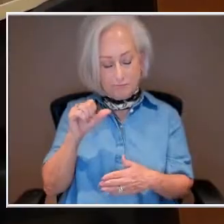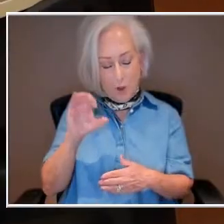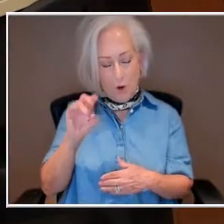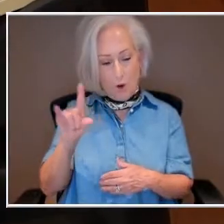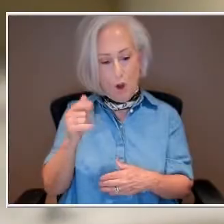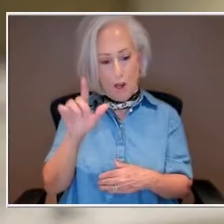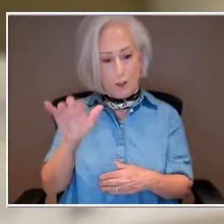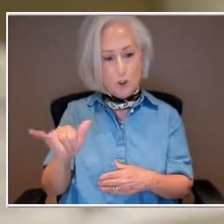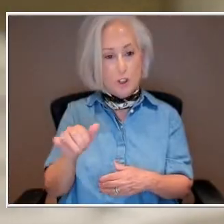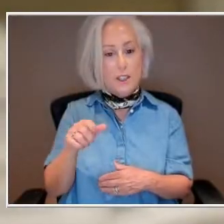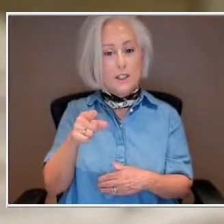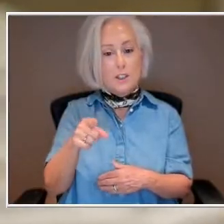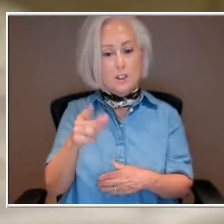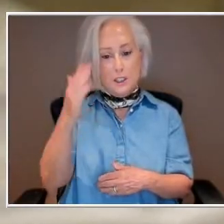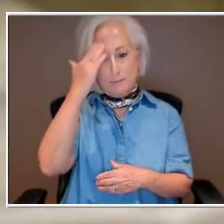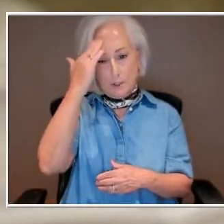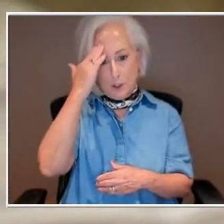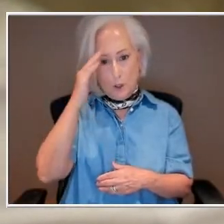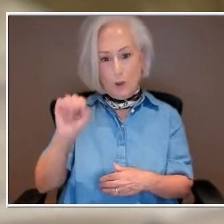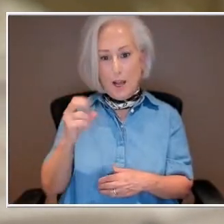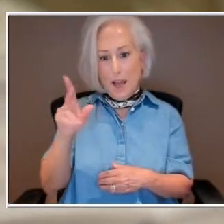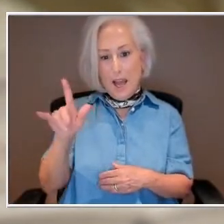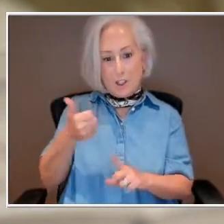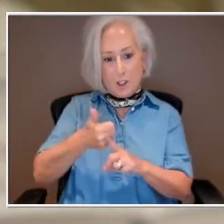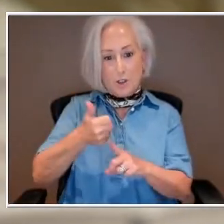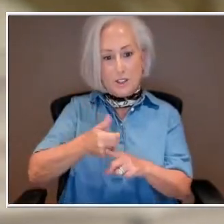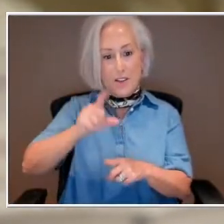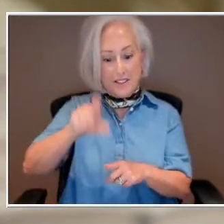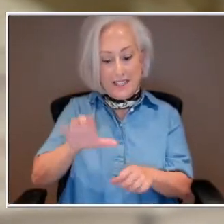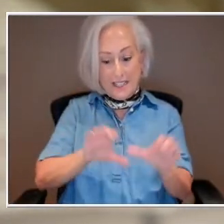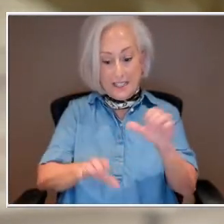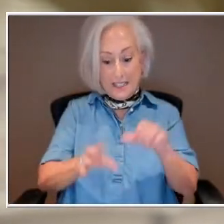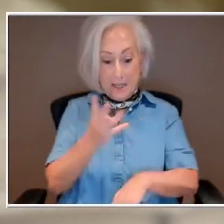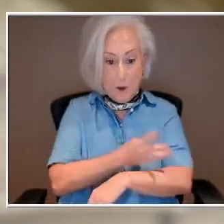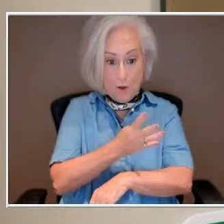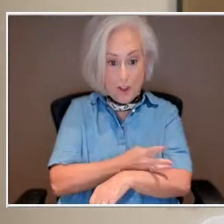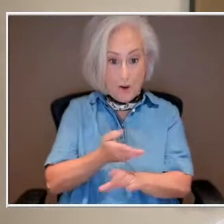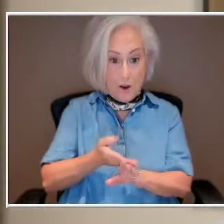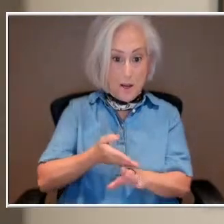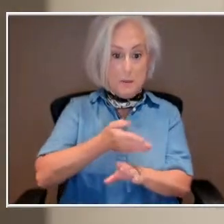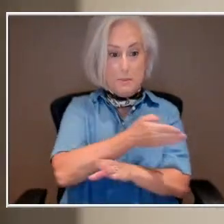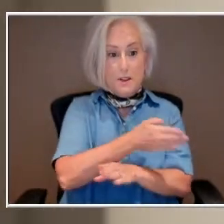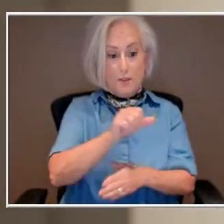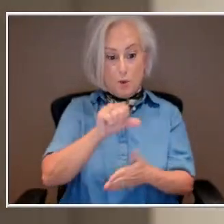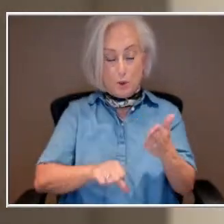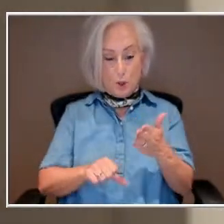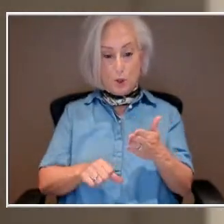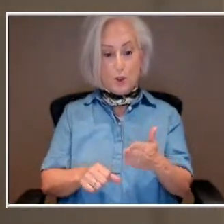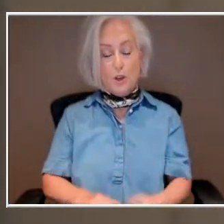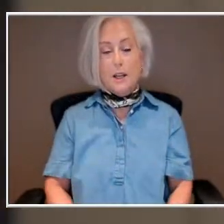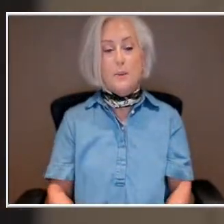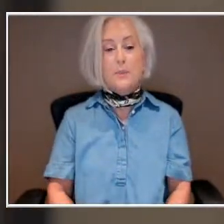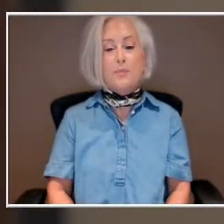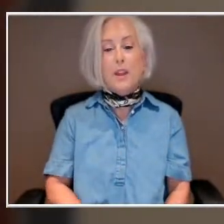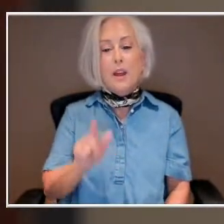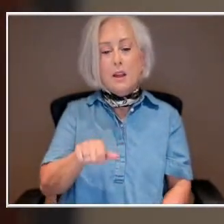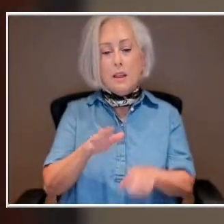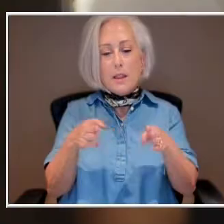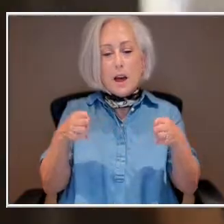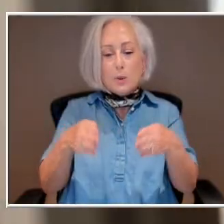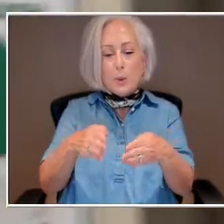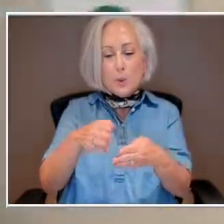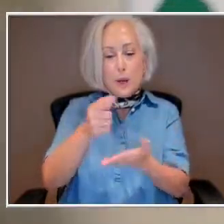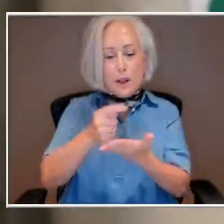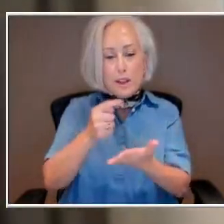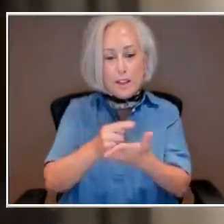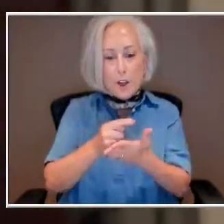also mindful that Ashley needed chemotherapy before surgery. The tailored therapies, though, goes to another level